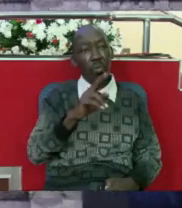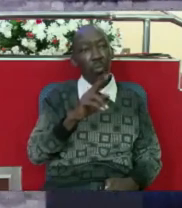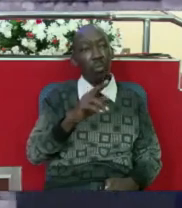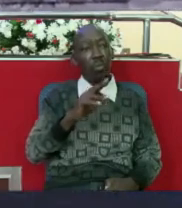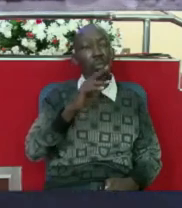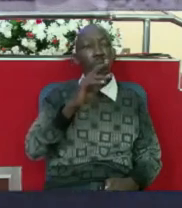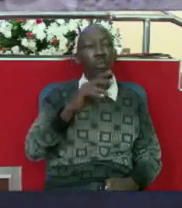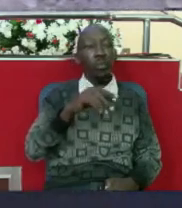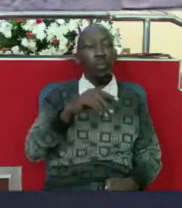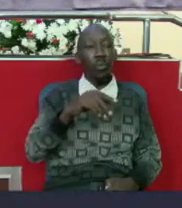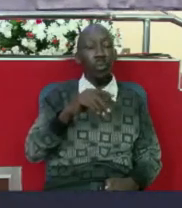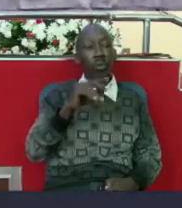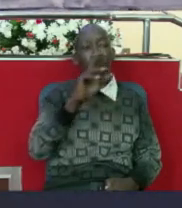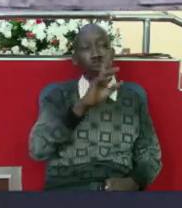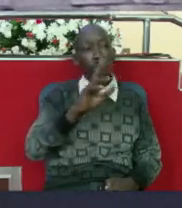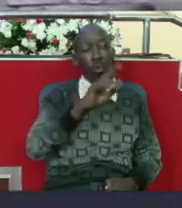your head.